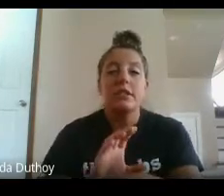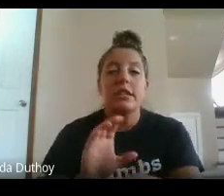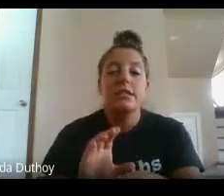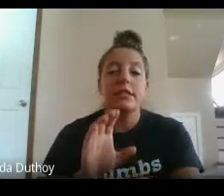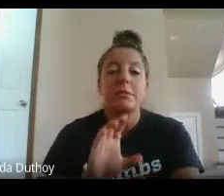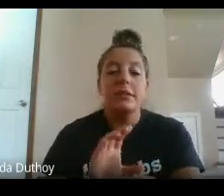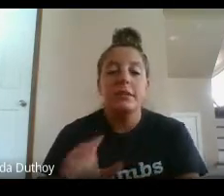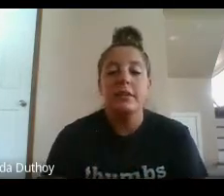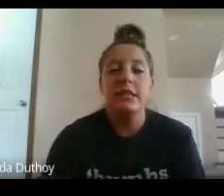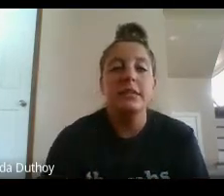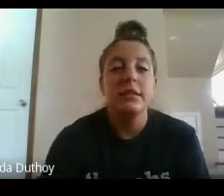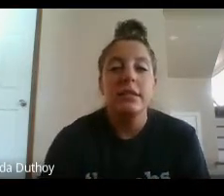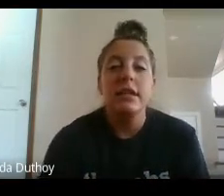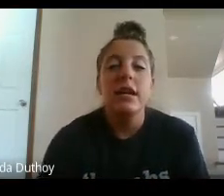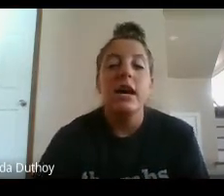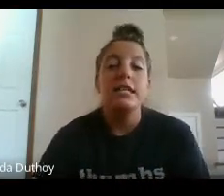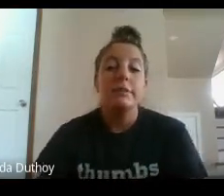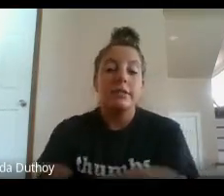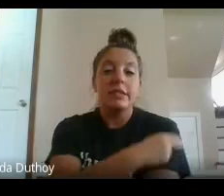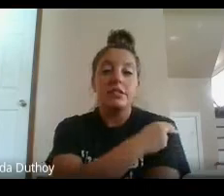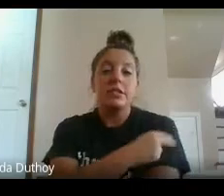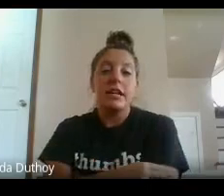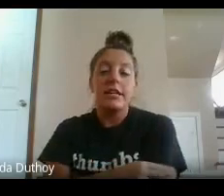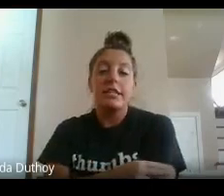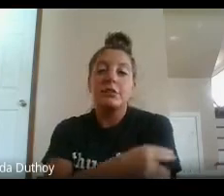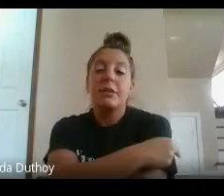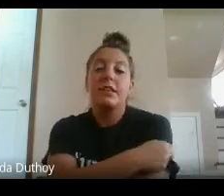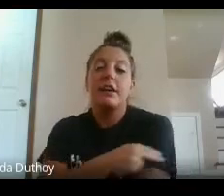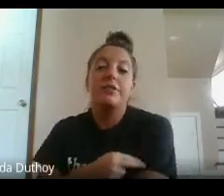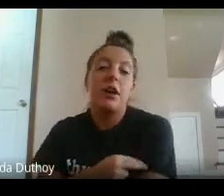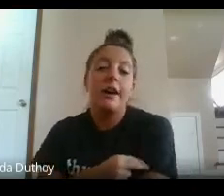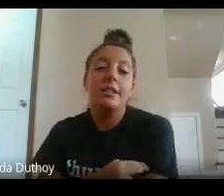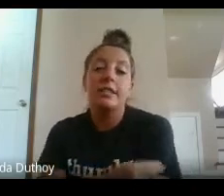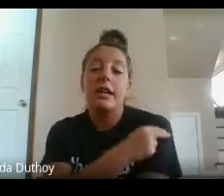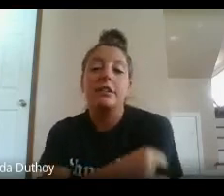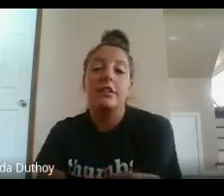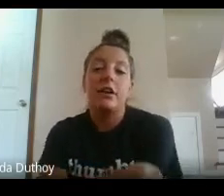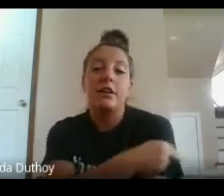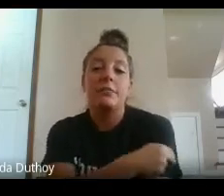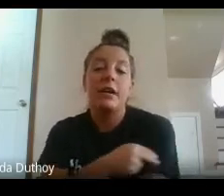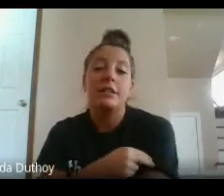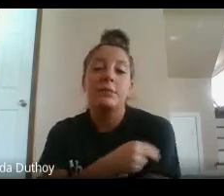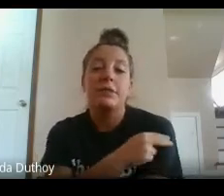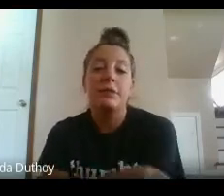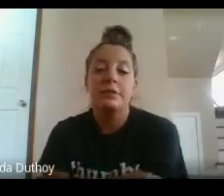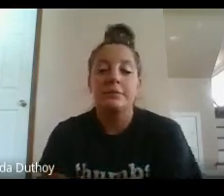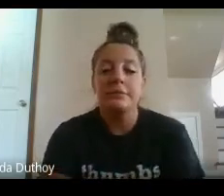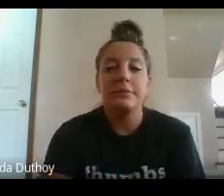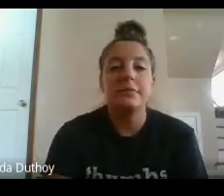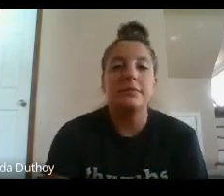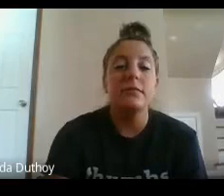Church, like a steeple. Hospital is initialized. You make that cross on your arm,